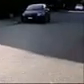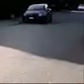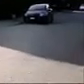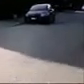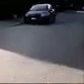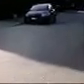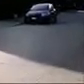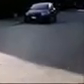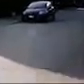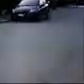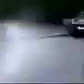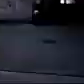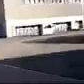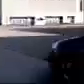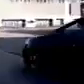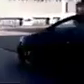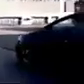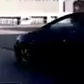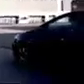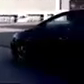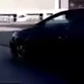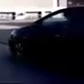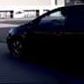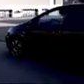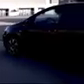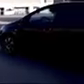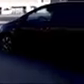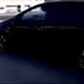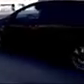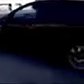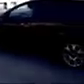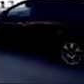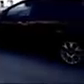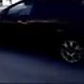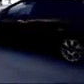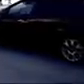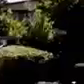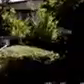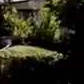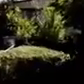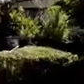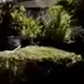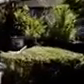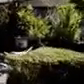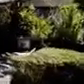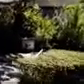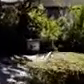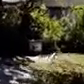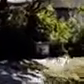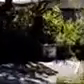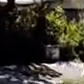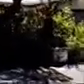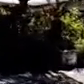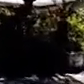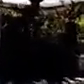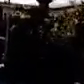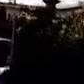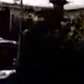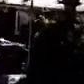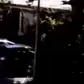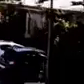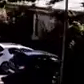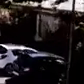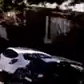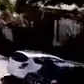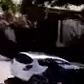from here we have underground parking underground parking and it stretch all the way you see from this building all the way to the street there